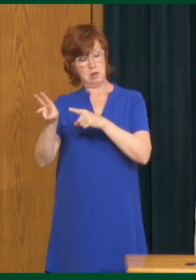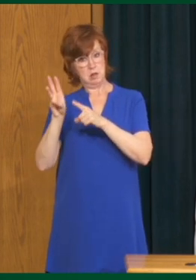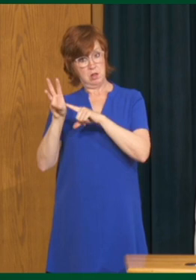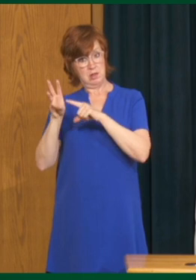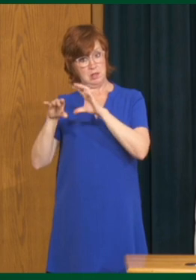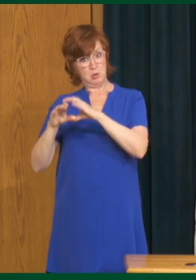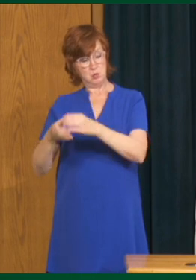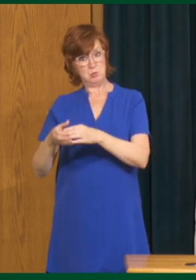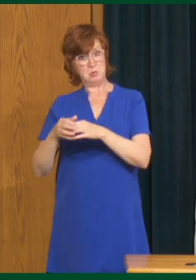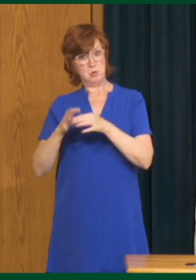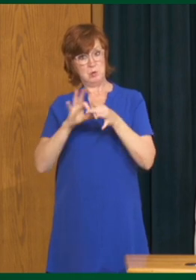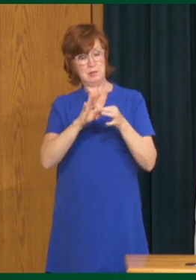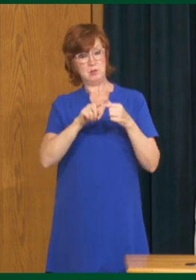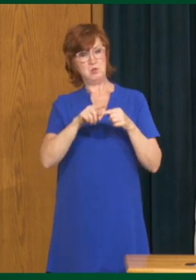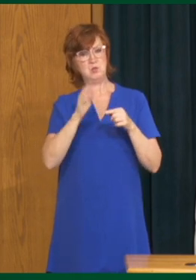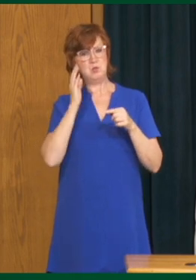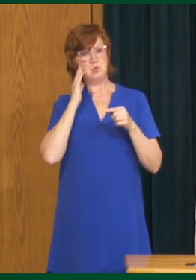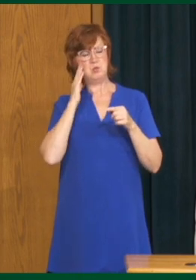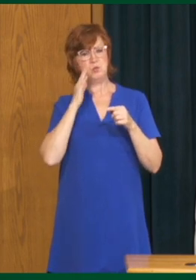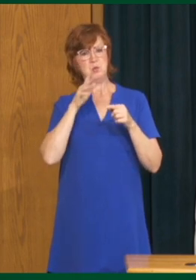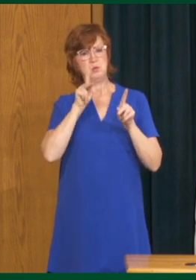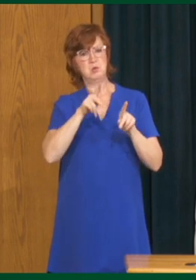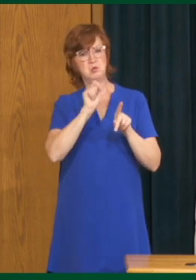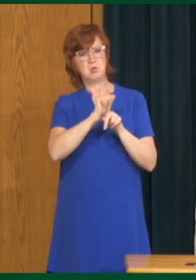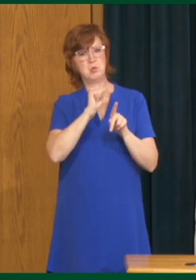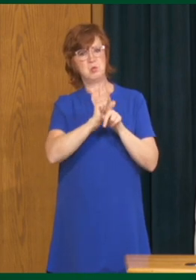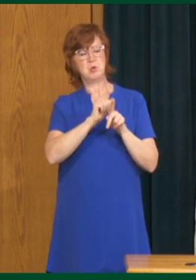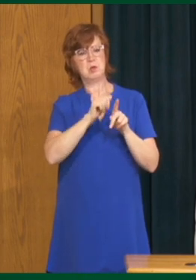the Canadian Brew House? And